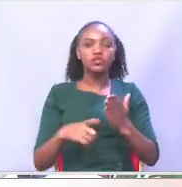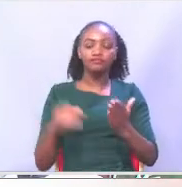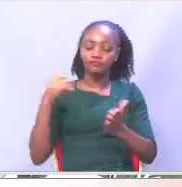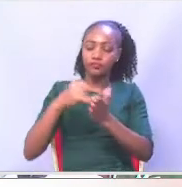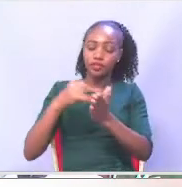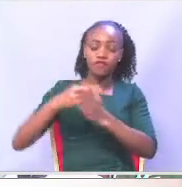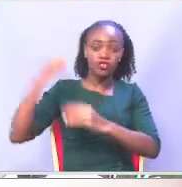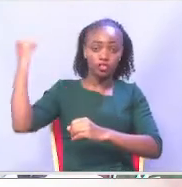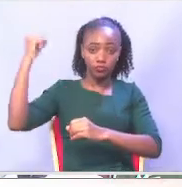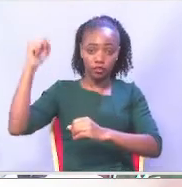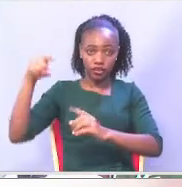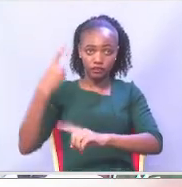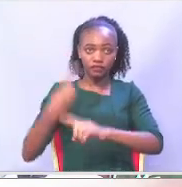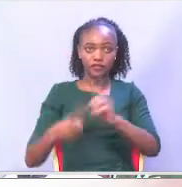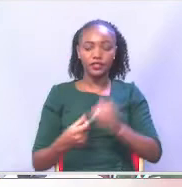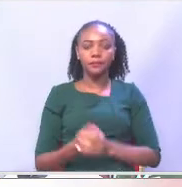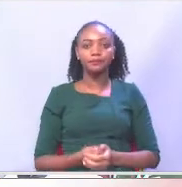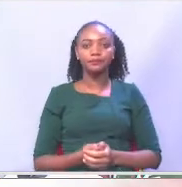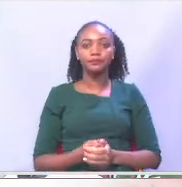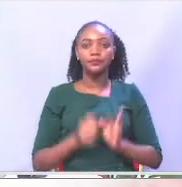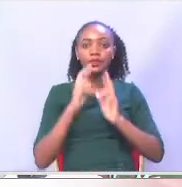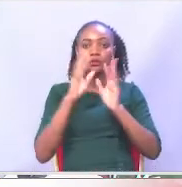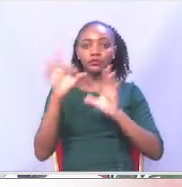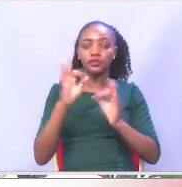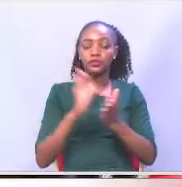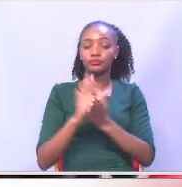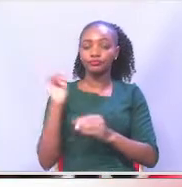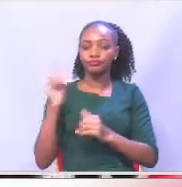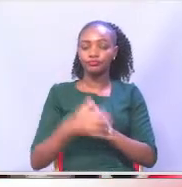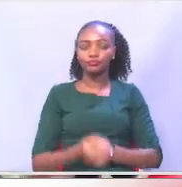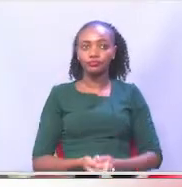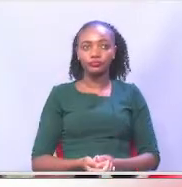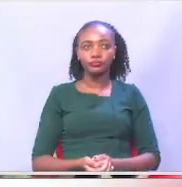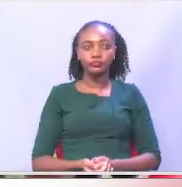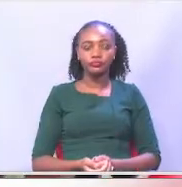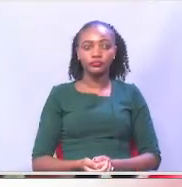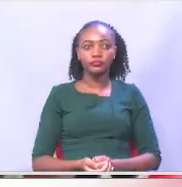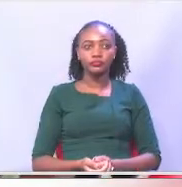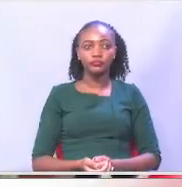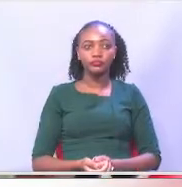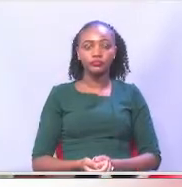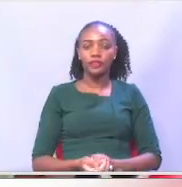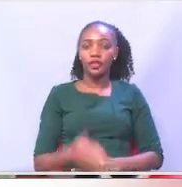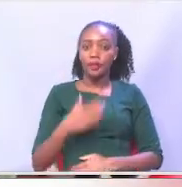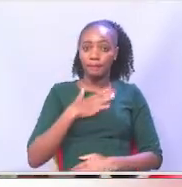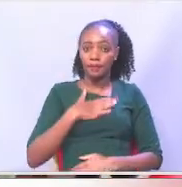politics of this year. Chichi Josephine reports from Nakuru. Wakati wangu wa